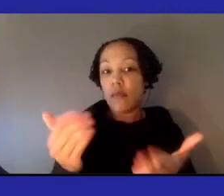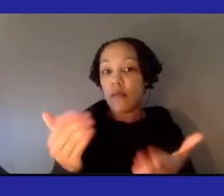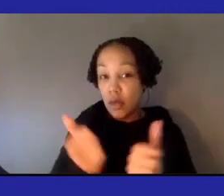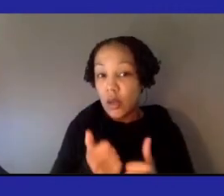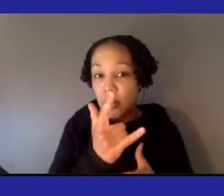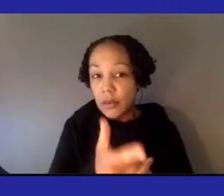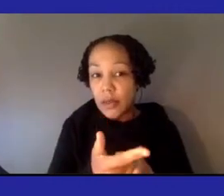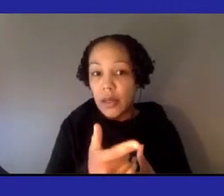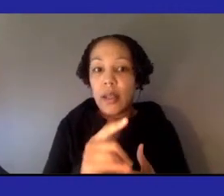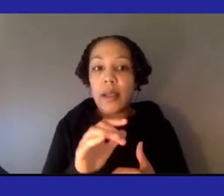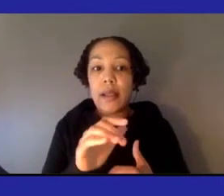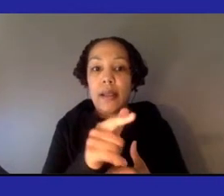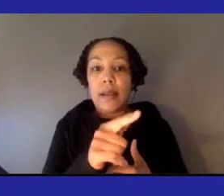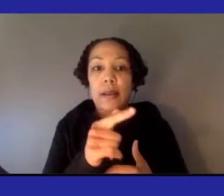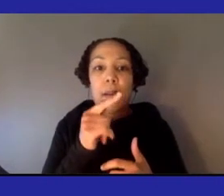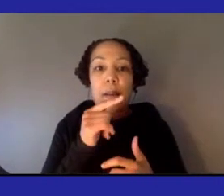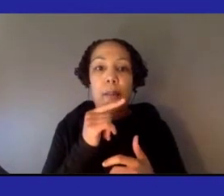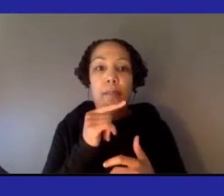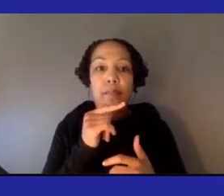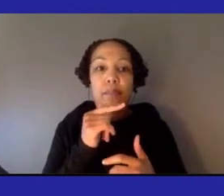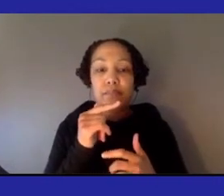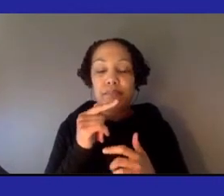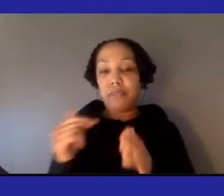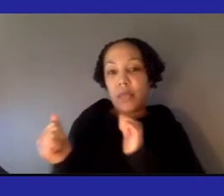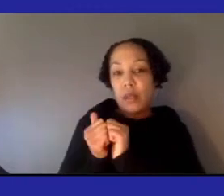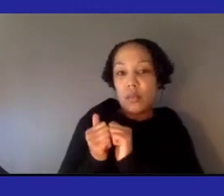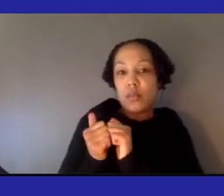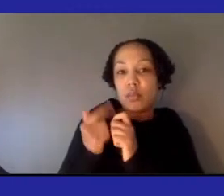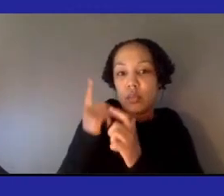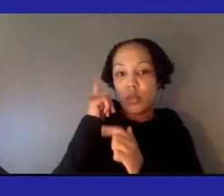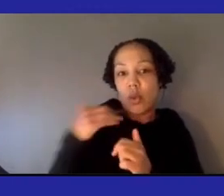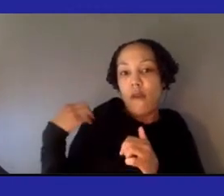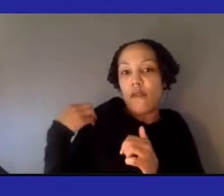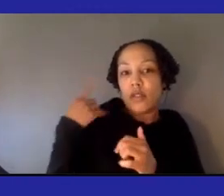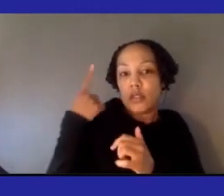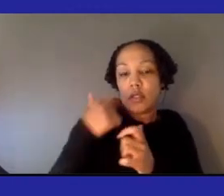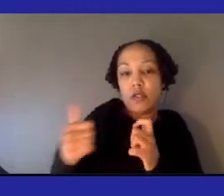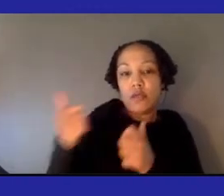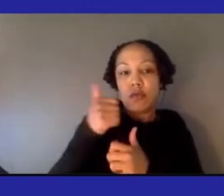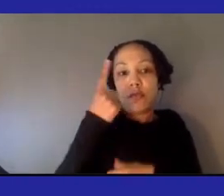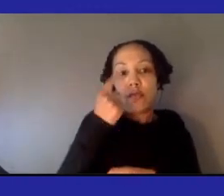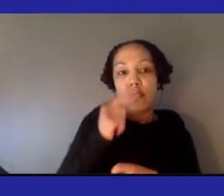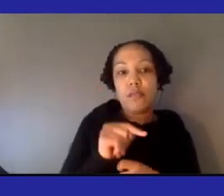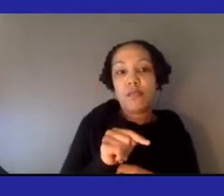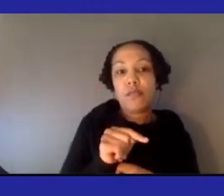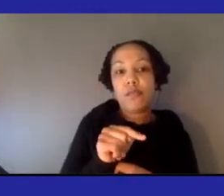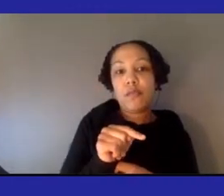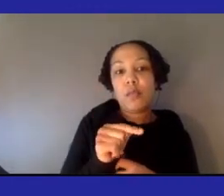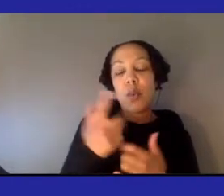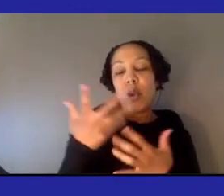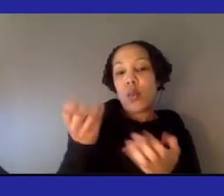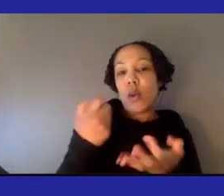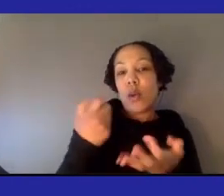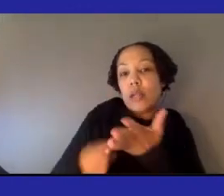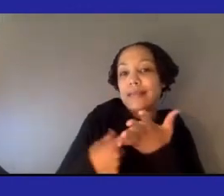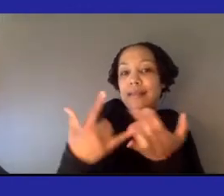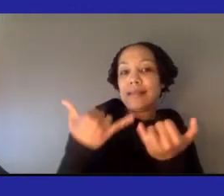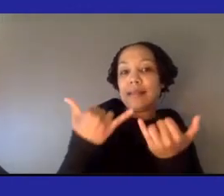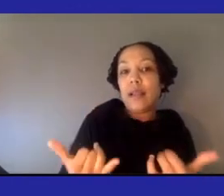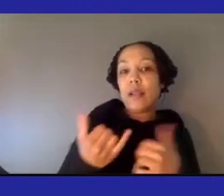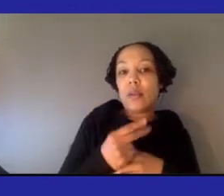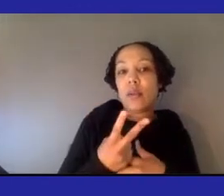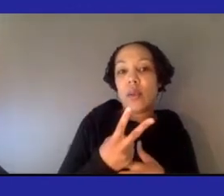who is our Chief Infrastructure Officer for Gotham. So what we want to do today is to go over the needs assessment that